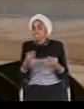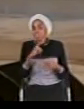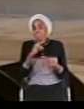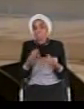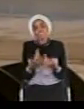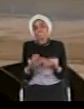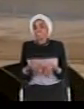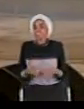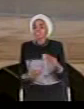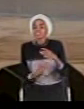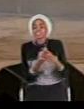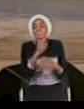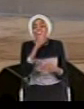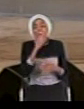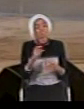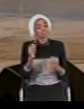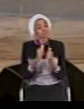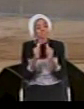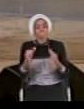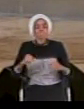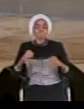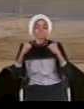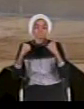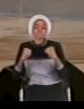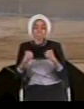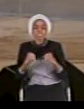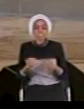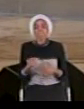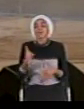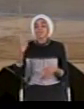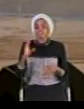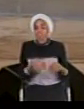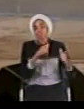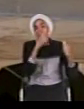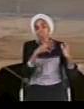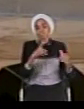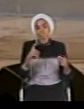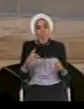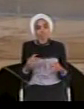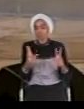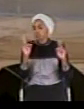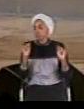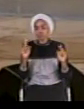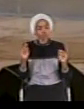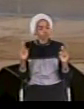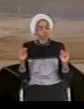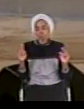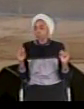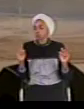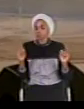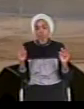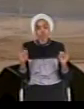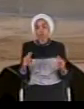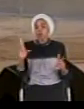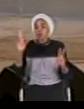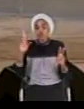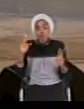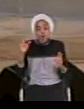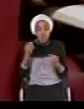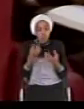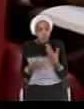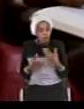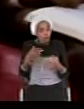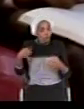old and anemic without any backbone anymore, God bless you. Do we, or an angel